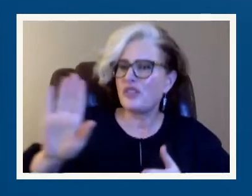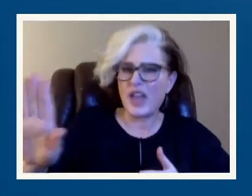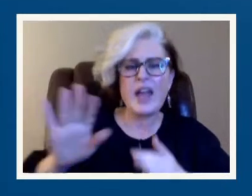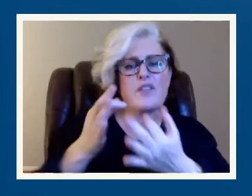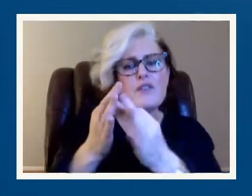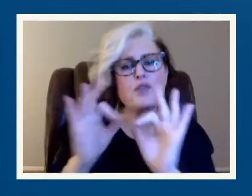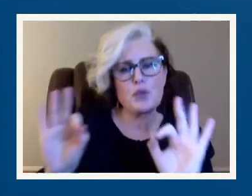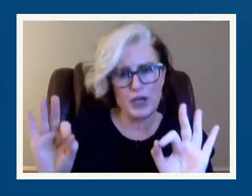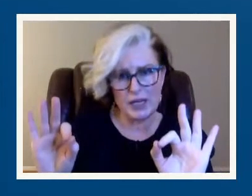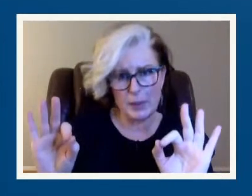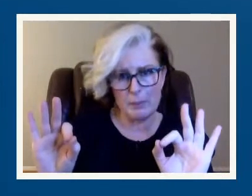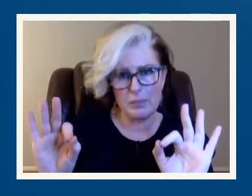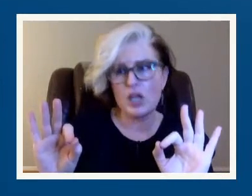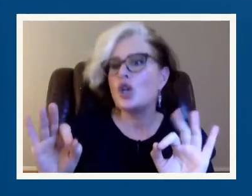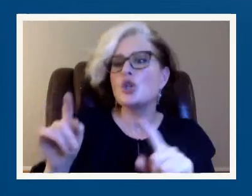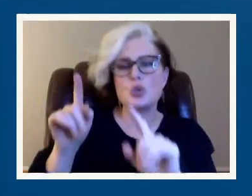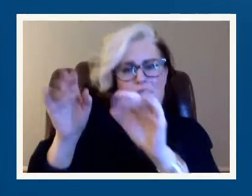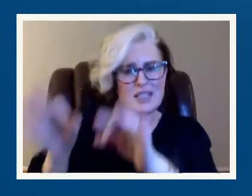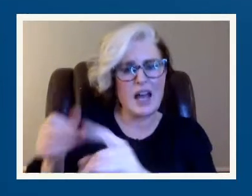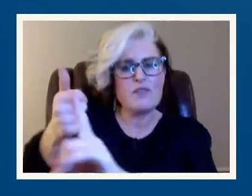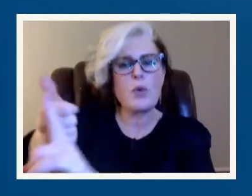as their conscience guides them.